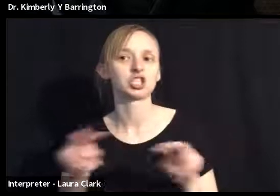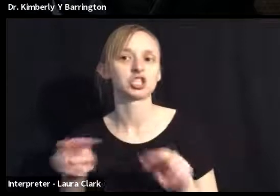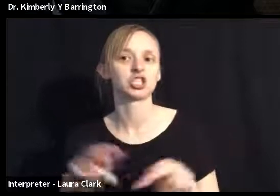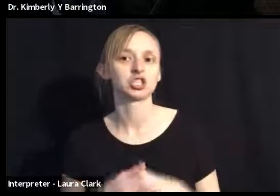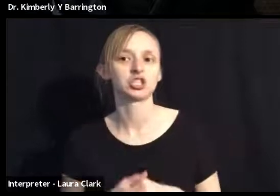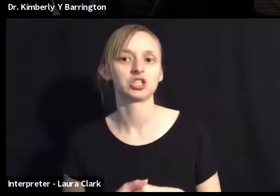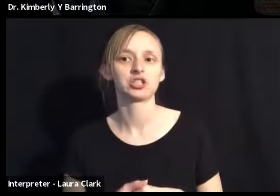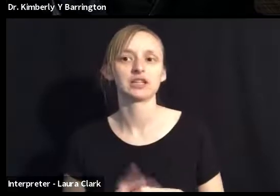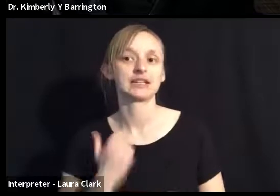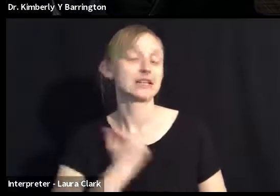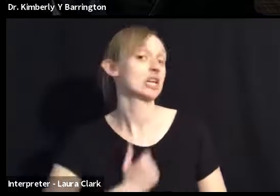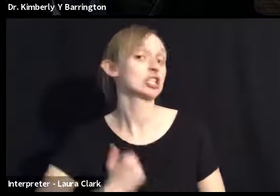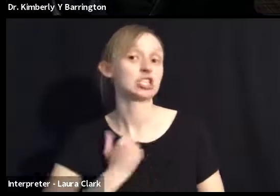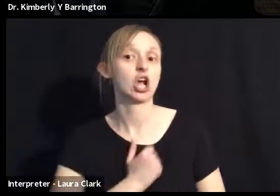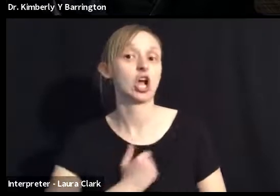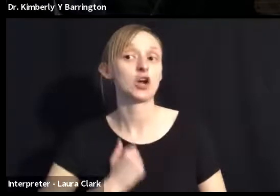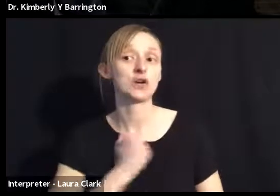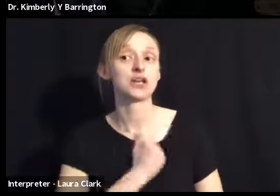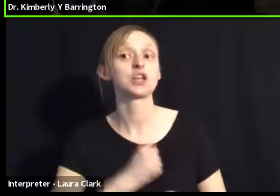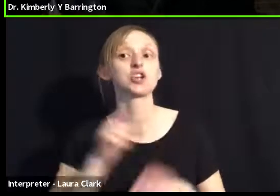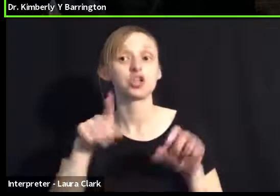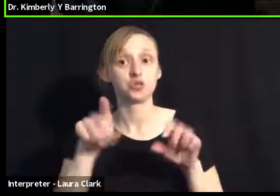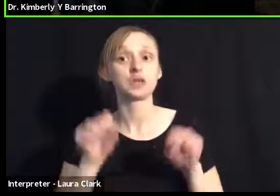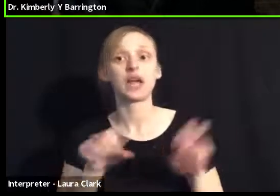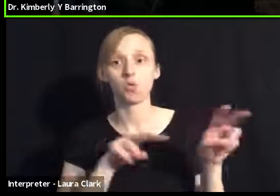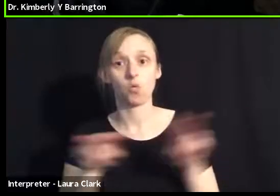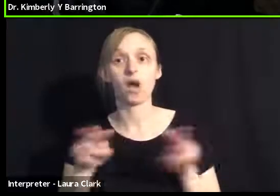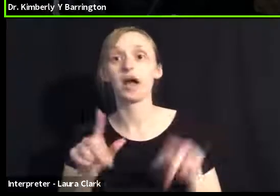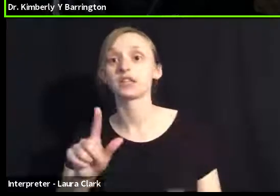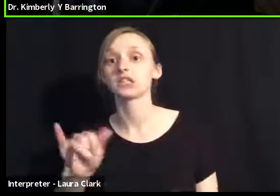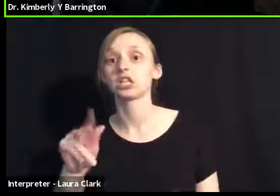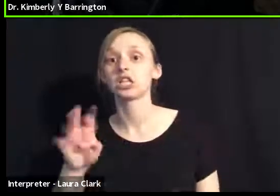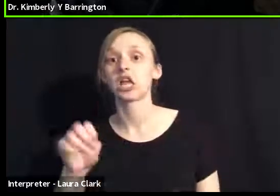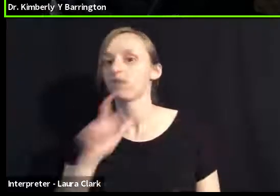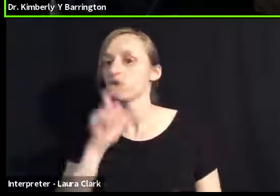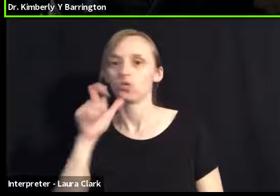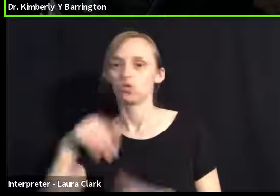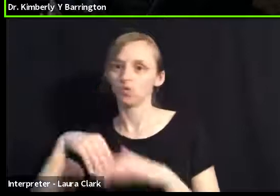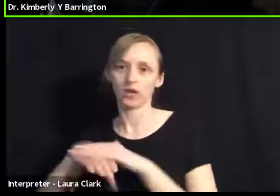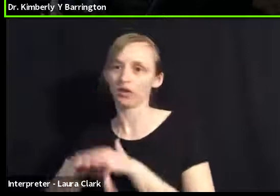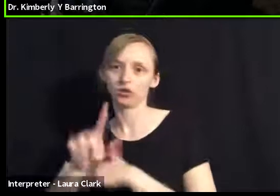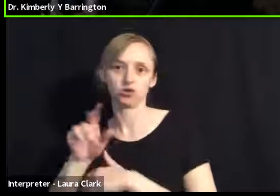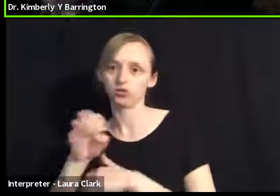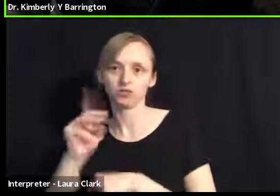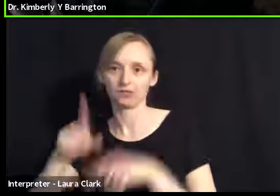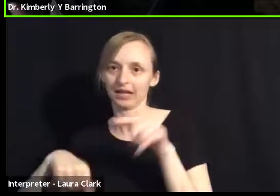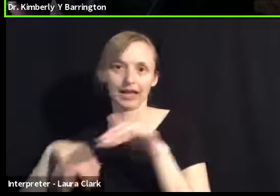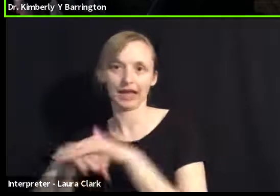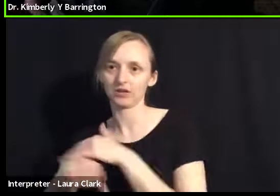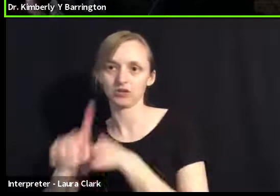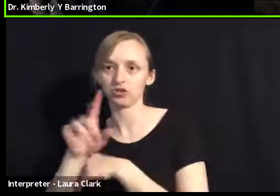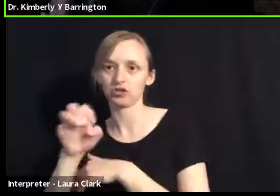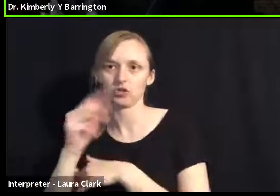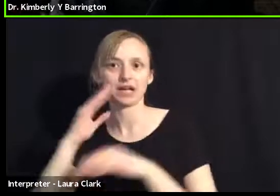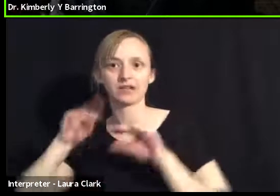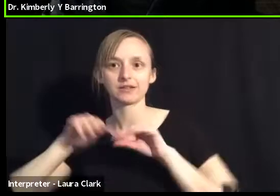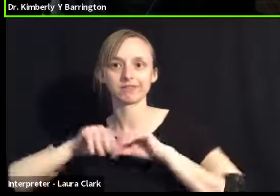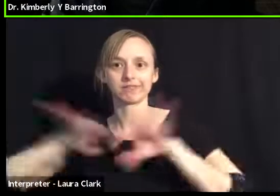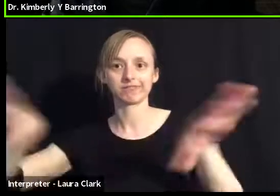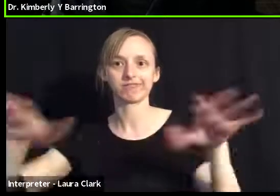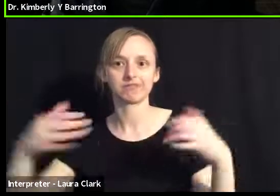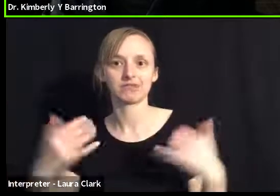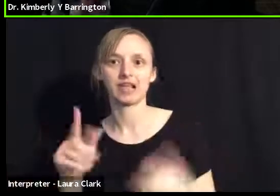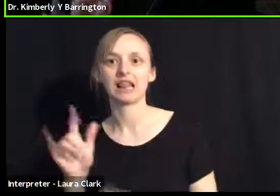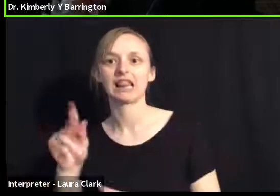We apologize. You are able to watch this live. You don't have to come into the Zoom because we are broadcasting live. And